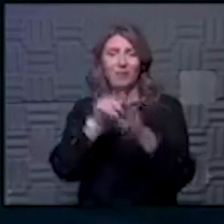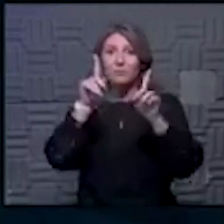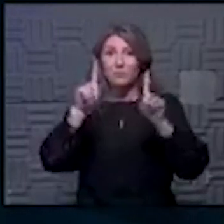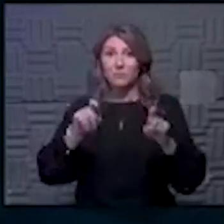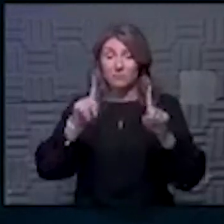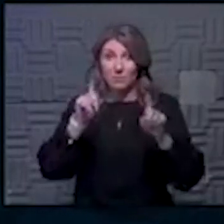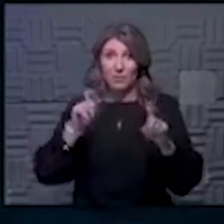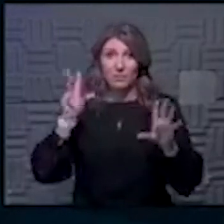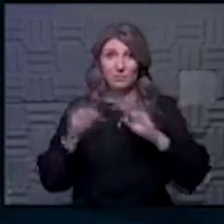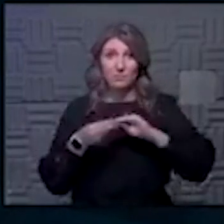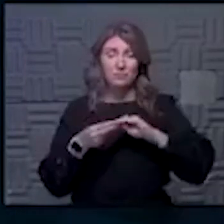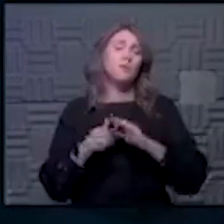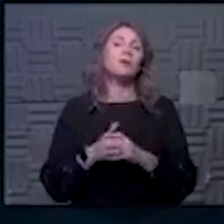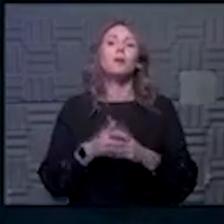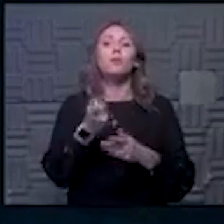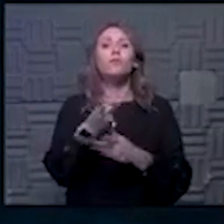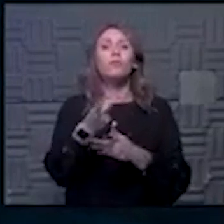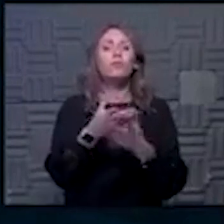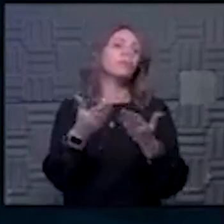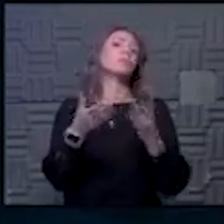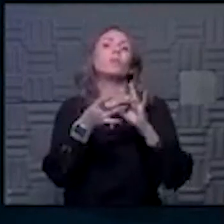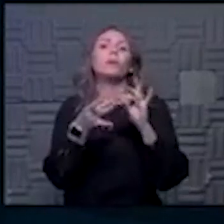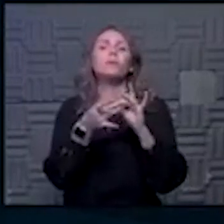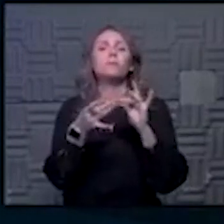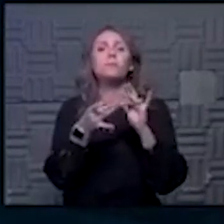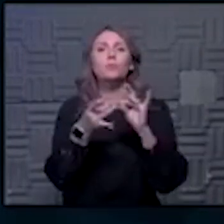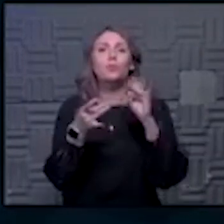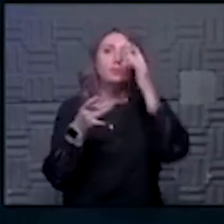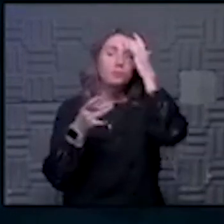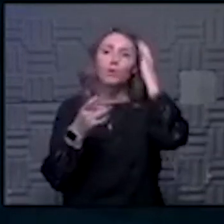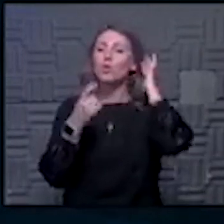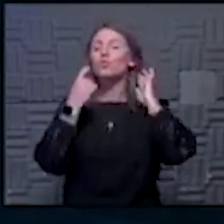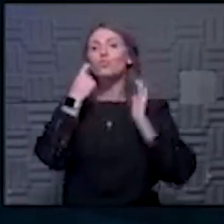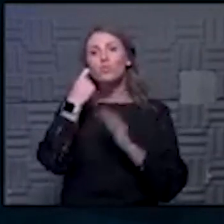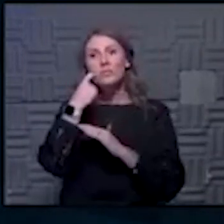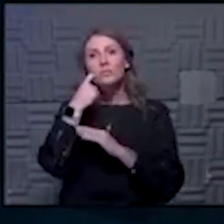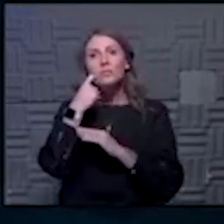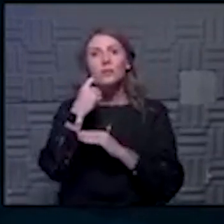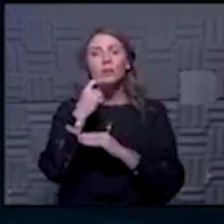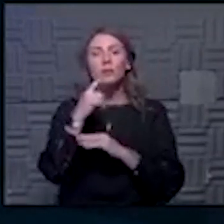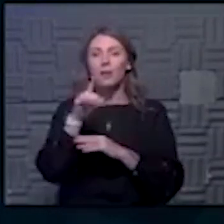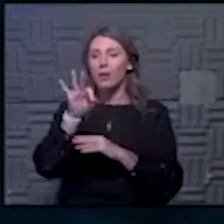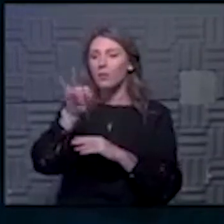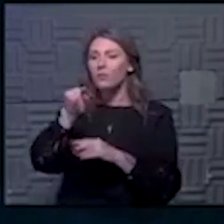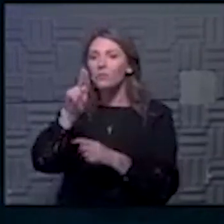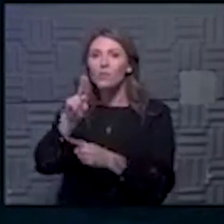A couple things I might also mention, we recently began flu testing. We've